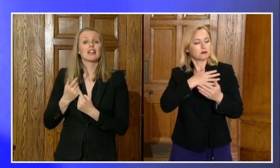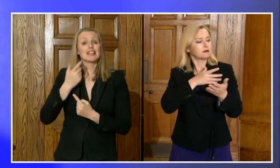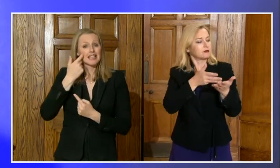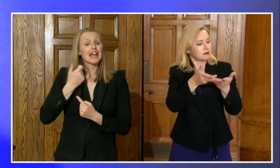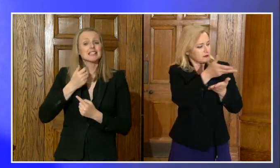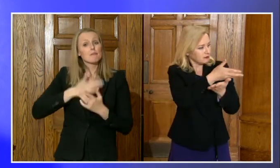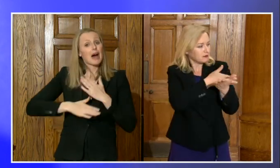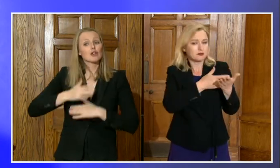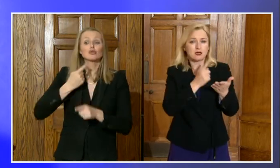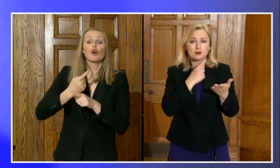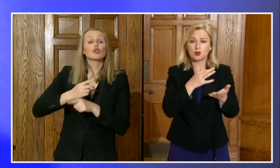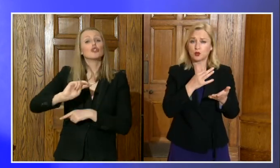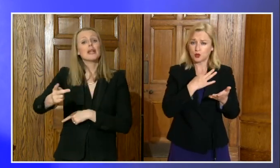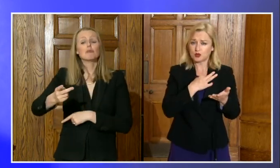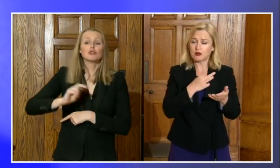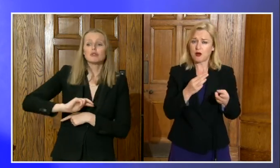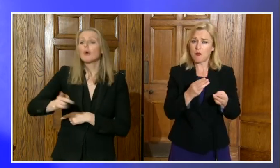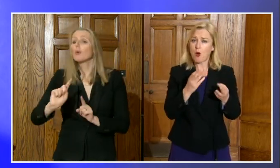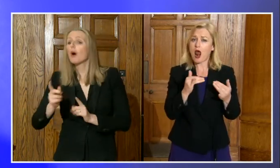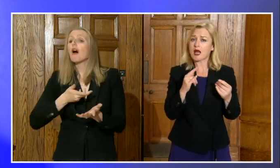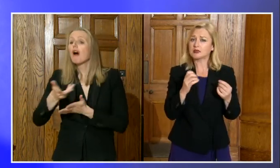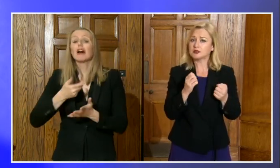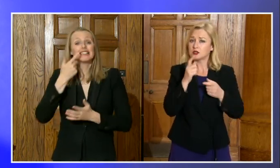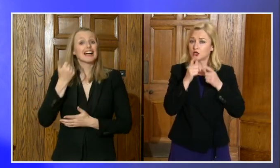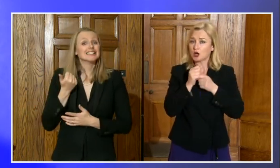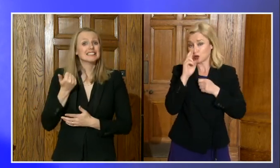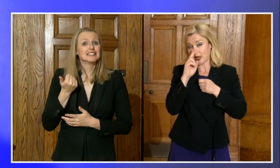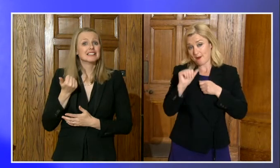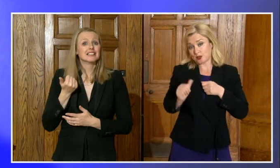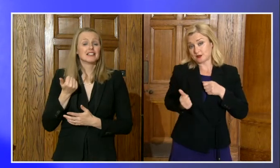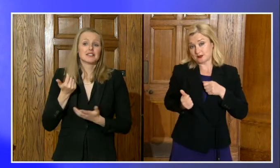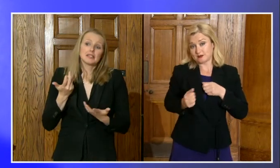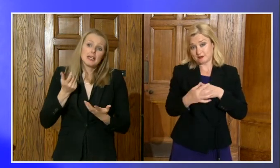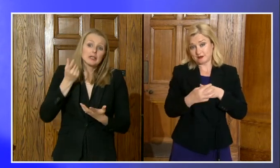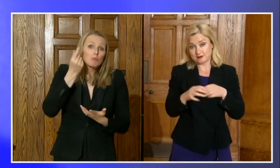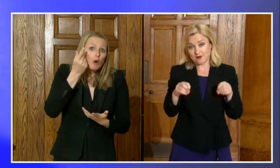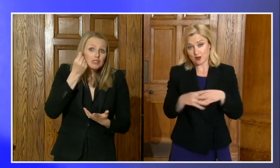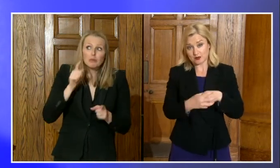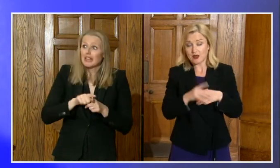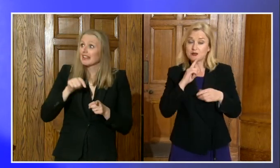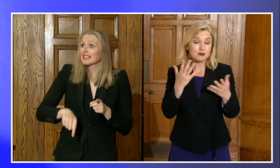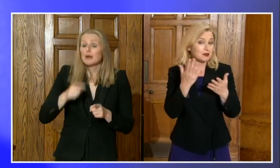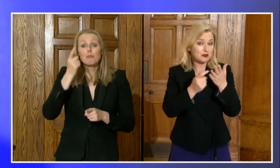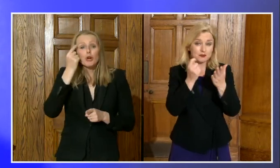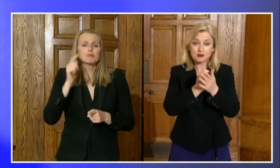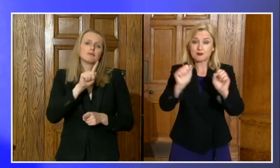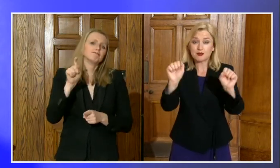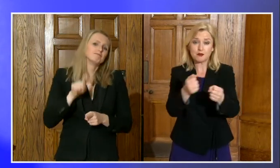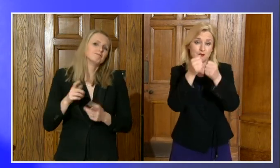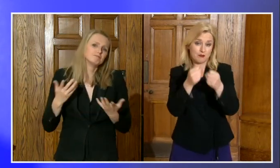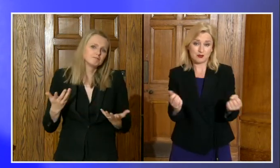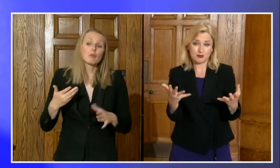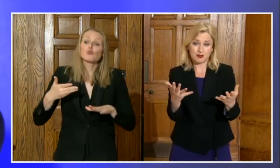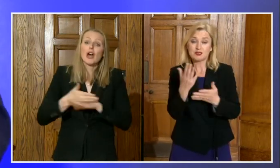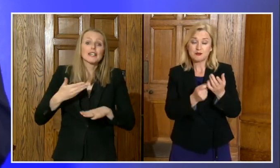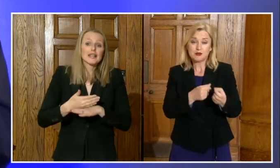neighbours and to make sure you know what you're going to do. Whether it's always possible in these certain situations isn't always practicable